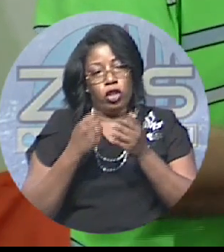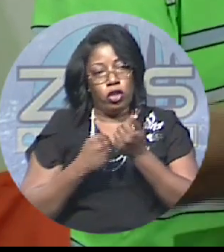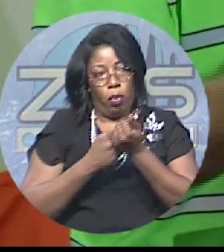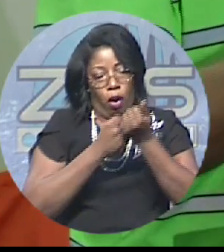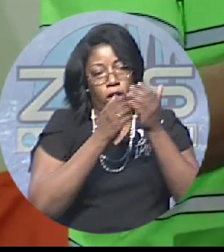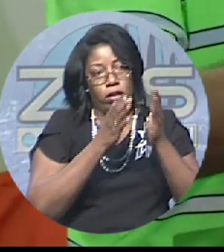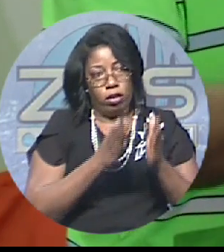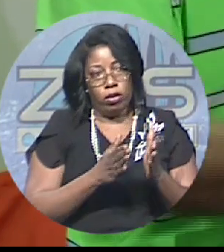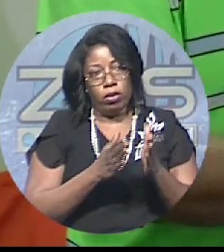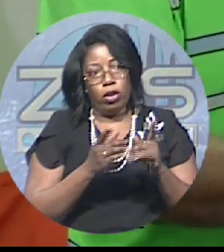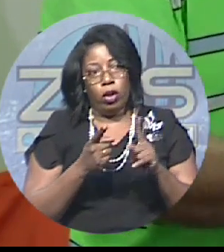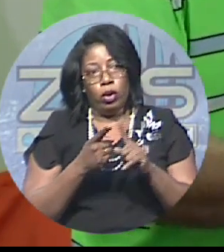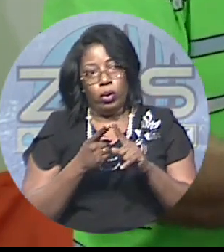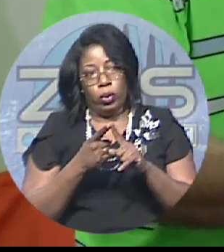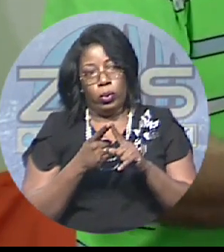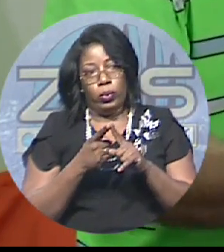sponsors